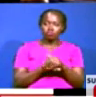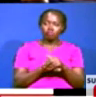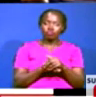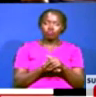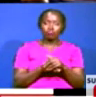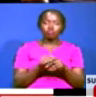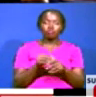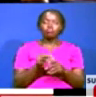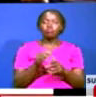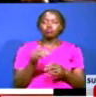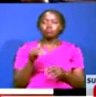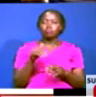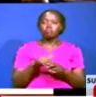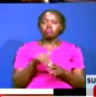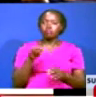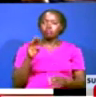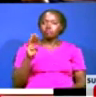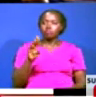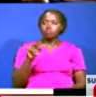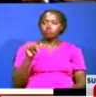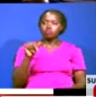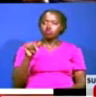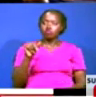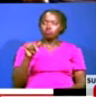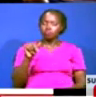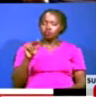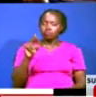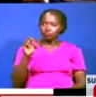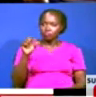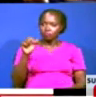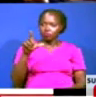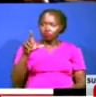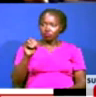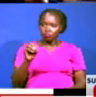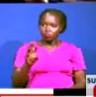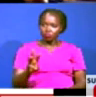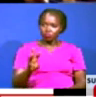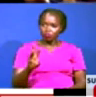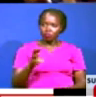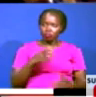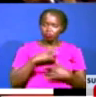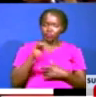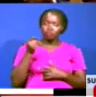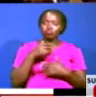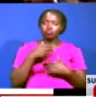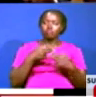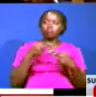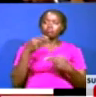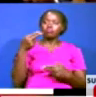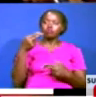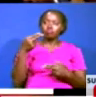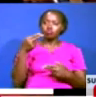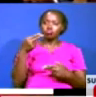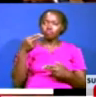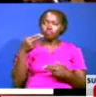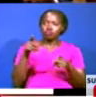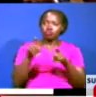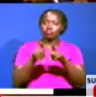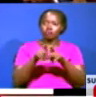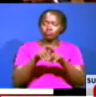Bangalore, and it was quite good. The numbers were quite good in Bangalore. The interest for Kenya is quite high. We're seeing the same in